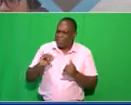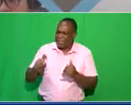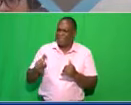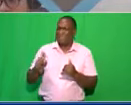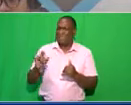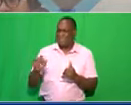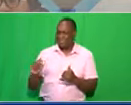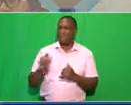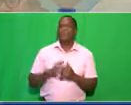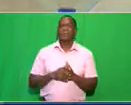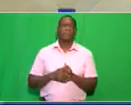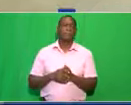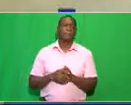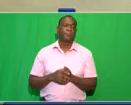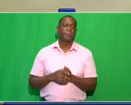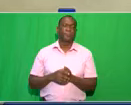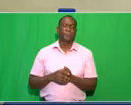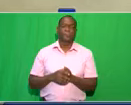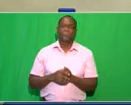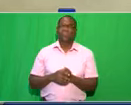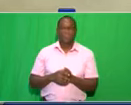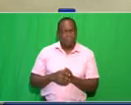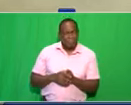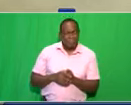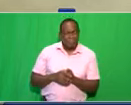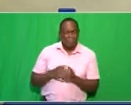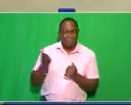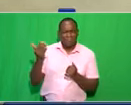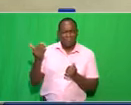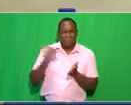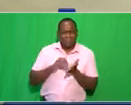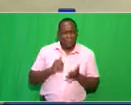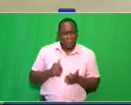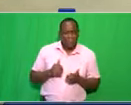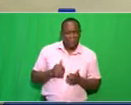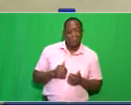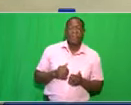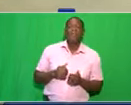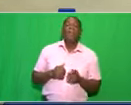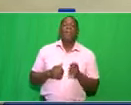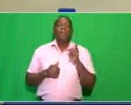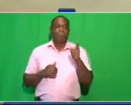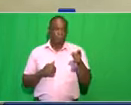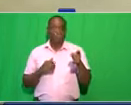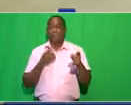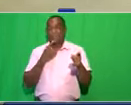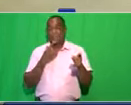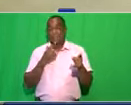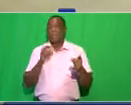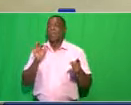So I think I got a little lost in it. So this Zuma is saying that since our goal is high